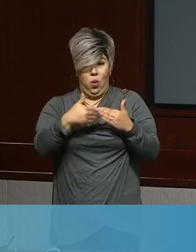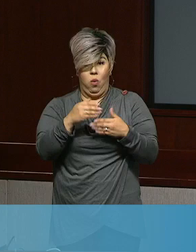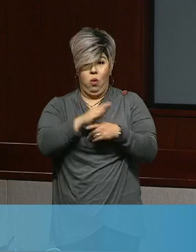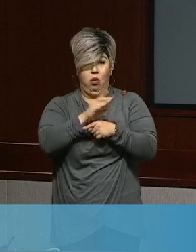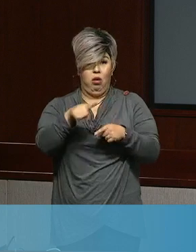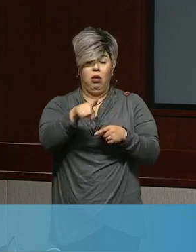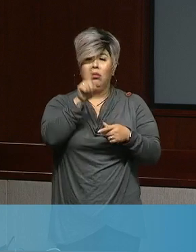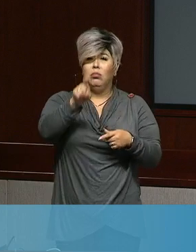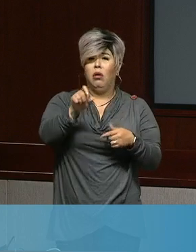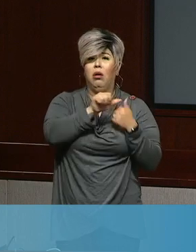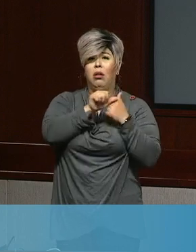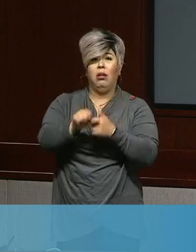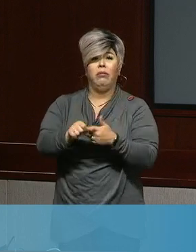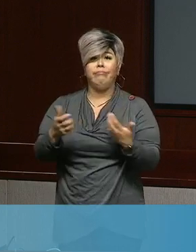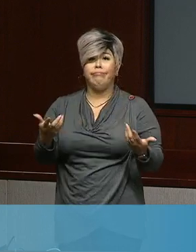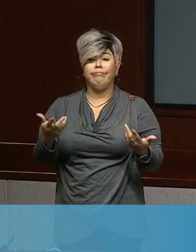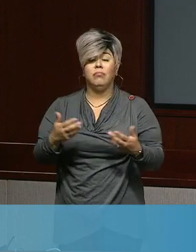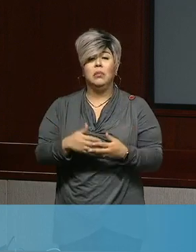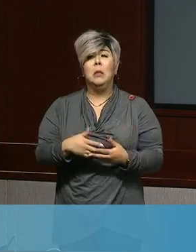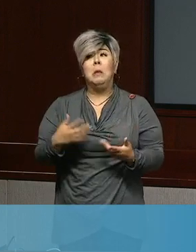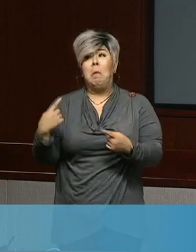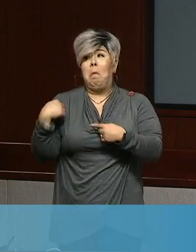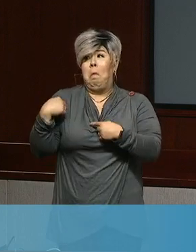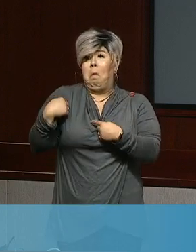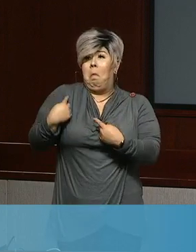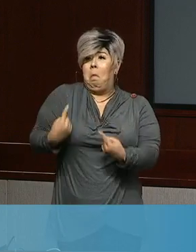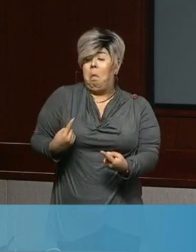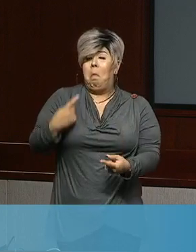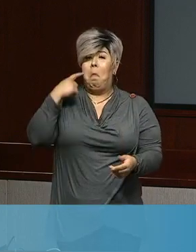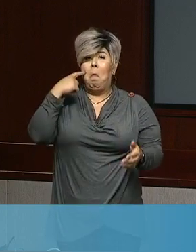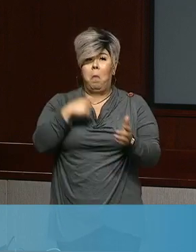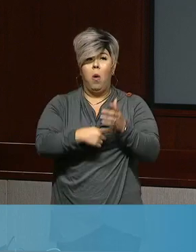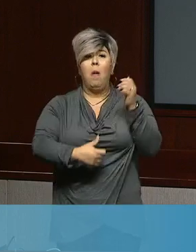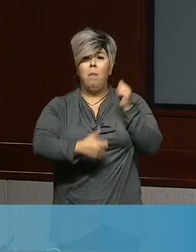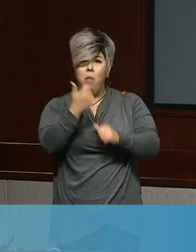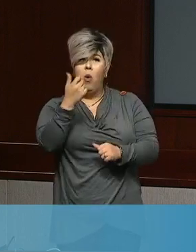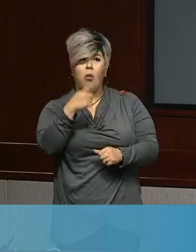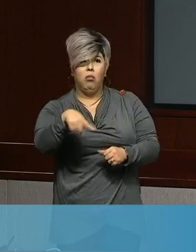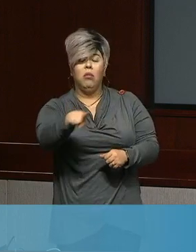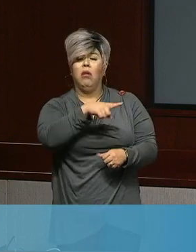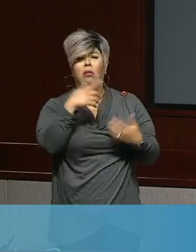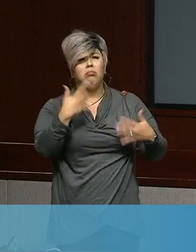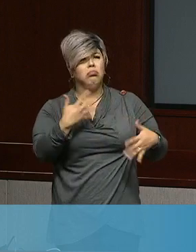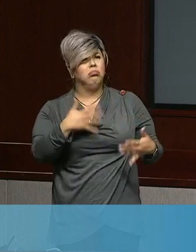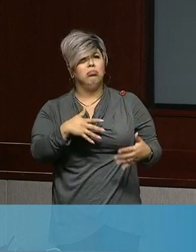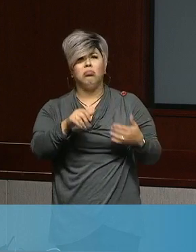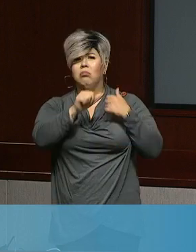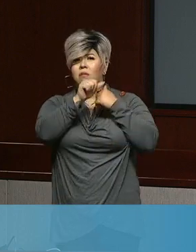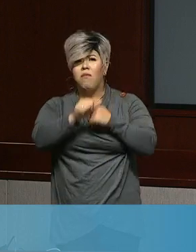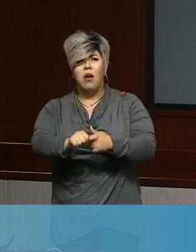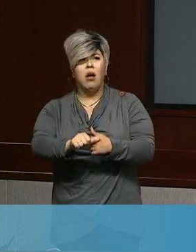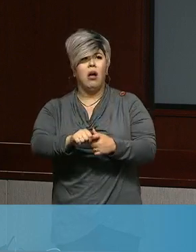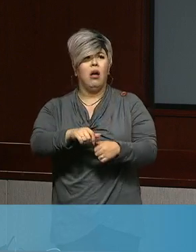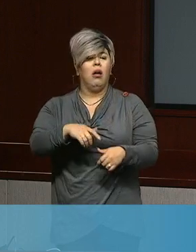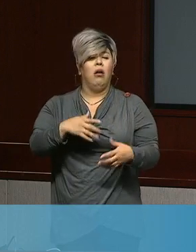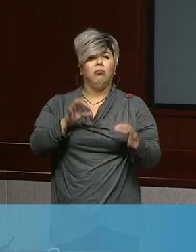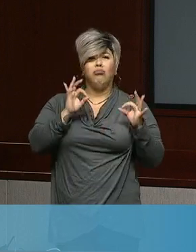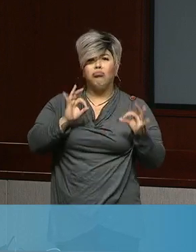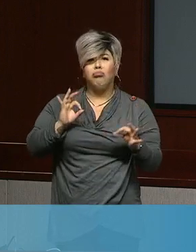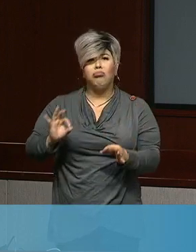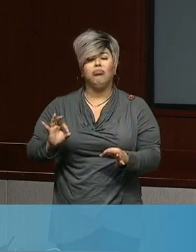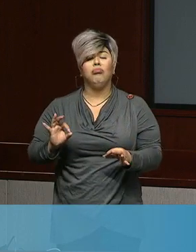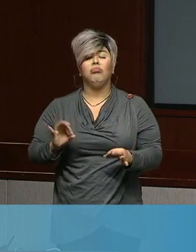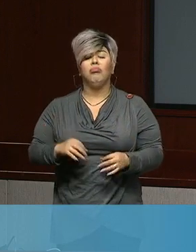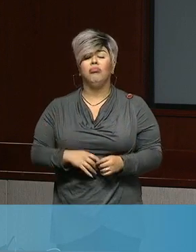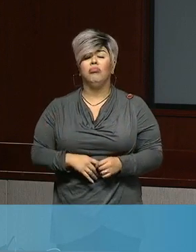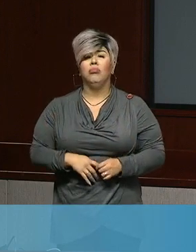tremendous response among our business community and the people of Kern County to those orders. There